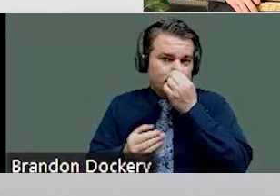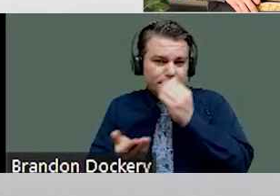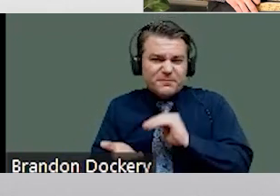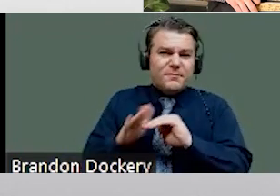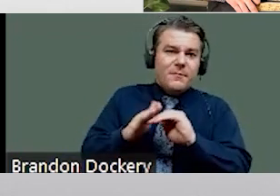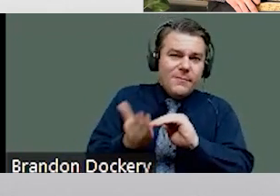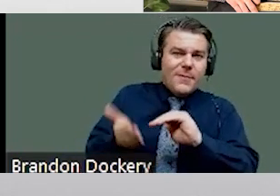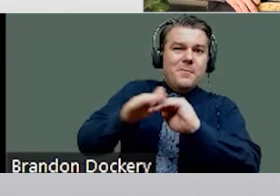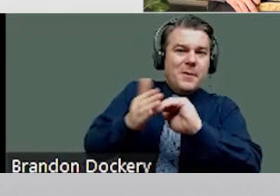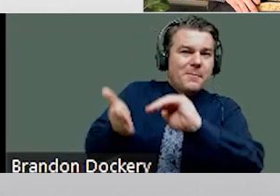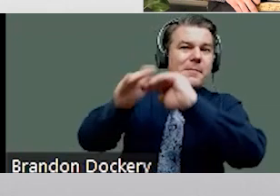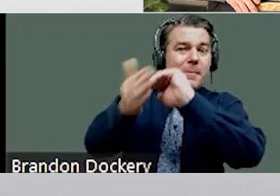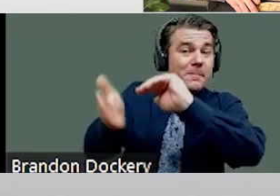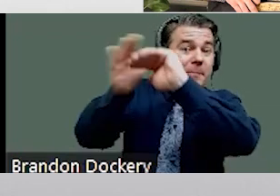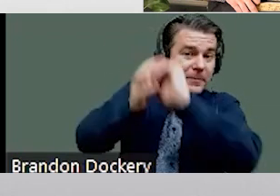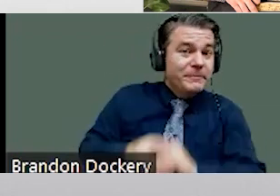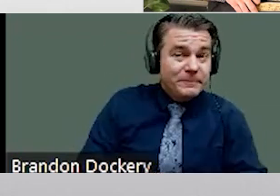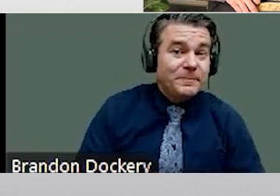on these milestones. Yes.